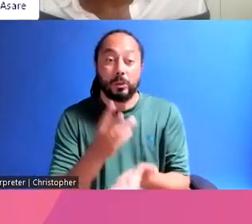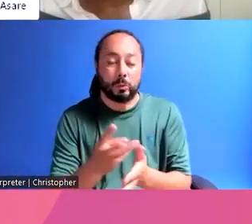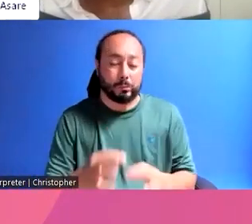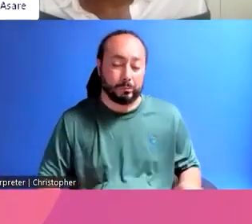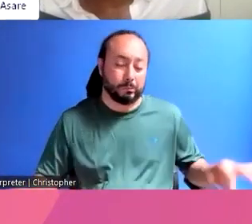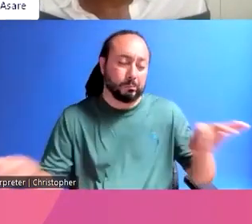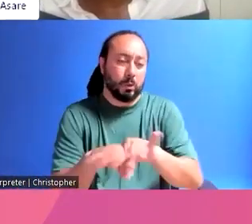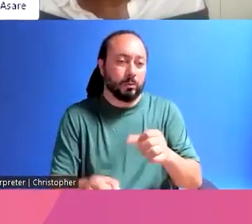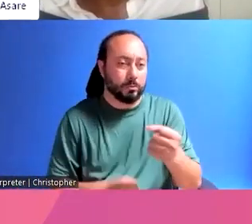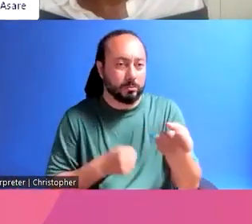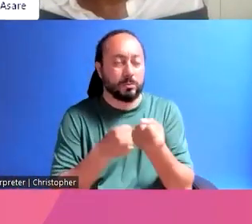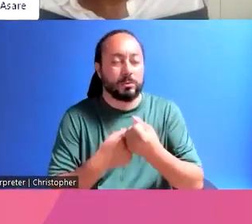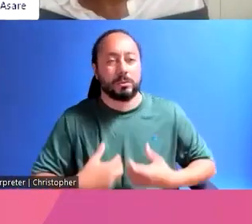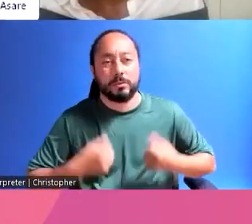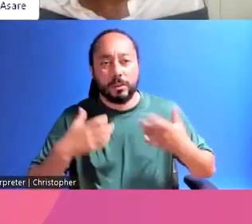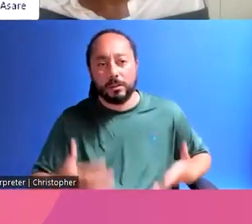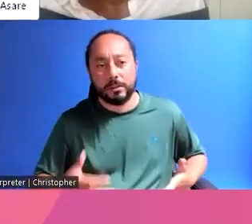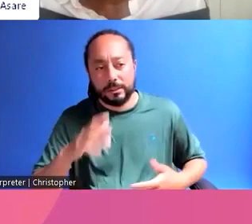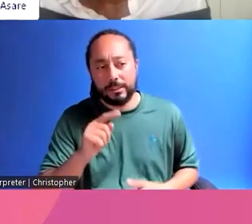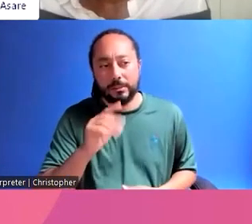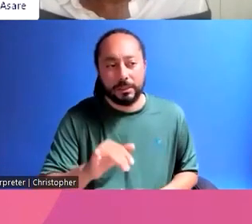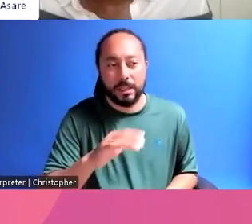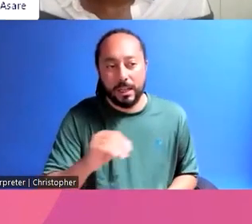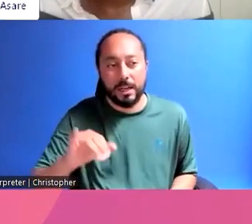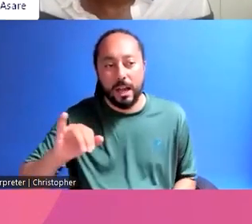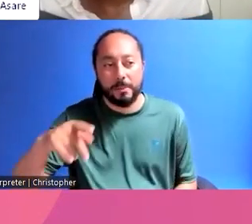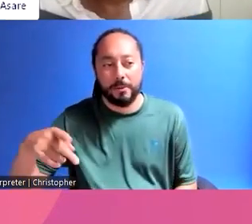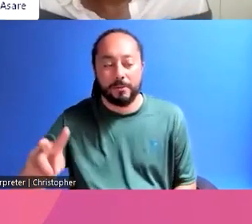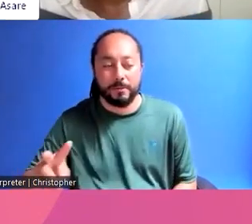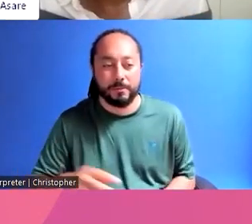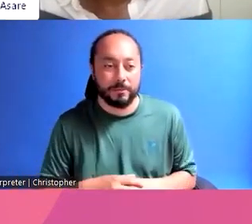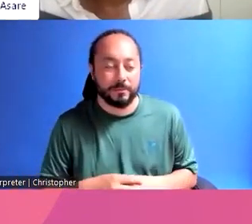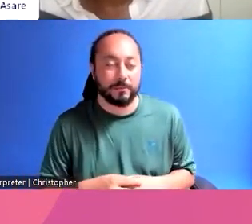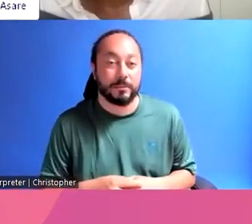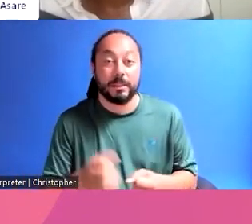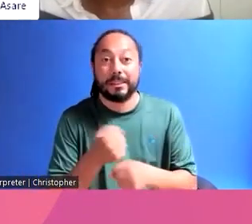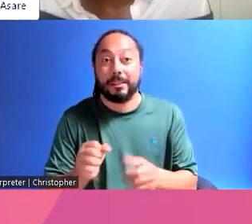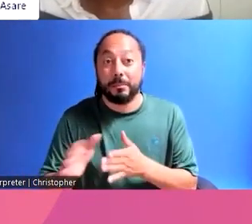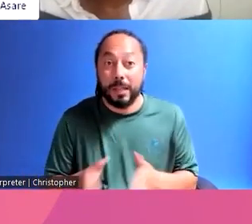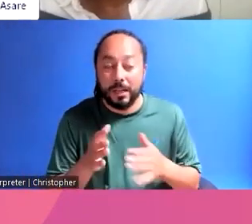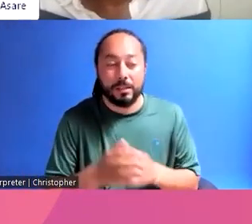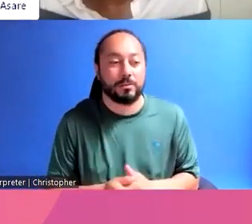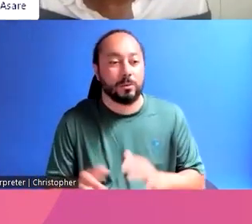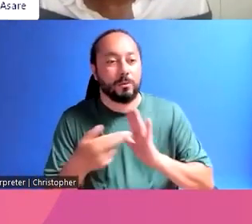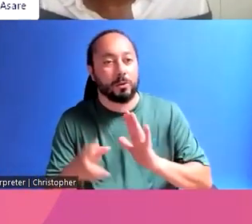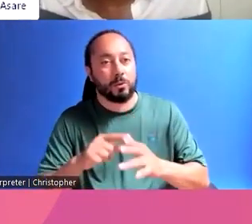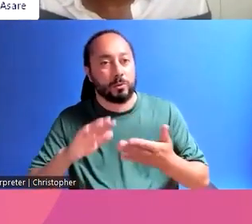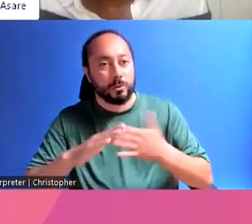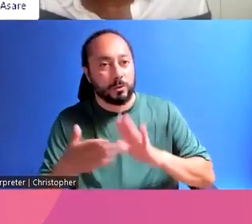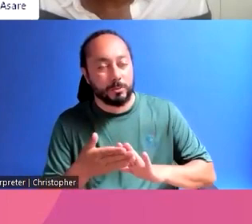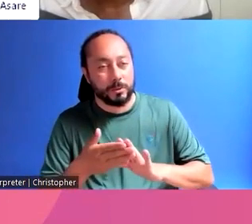supporting survivors of TBI and IPV. It provides safety planning, referrals to community agencies, and